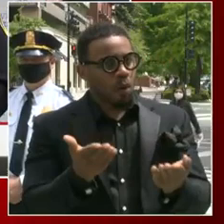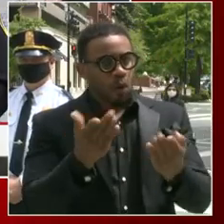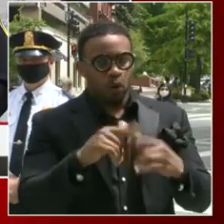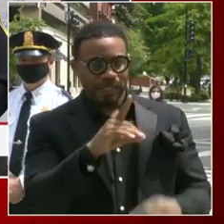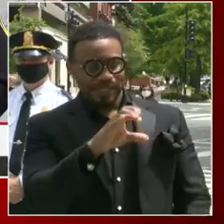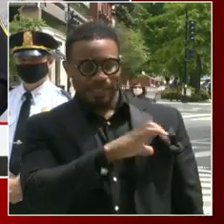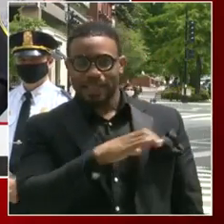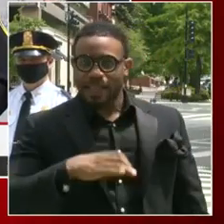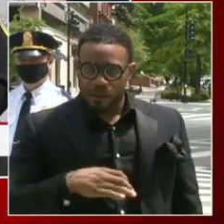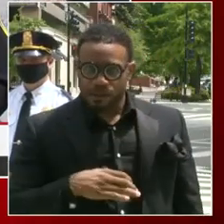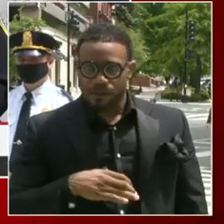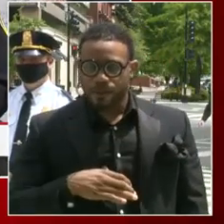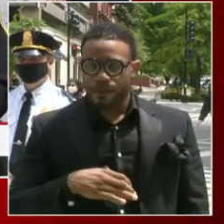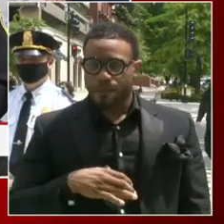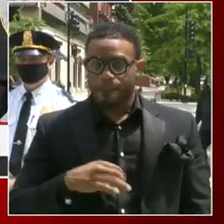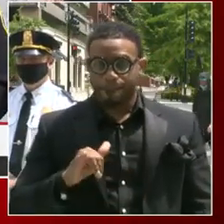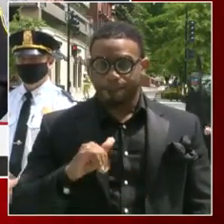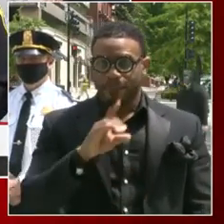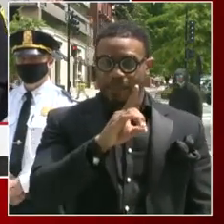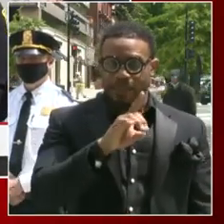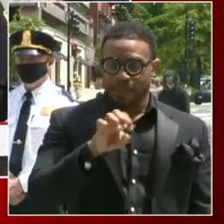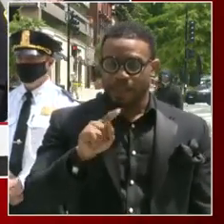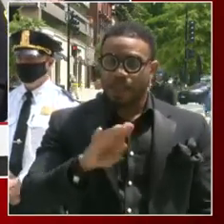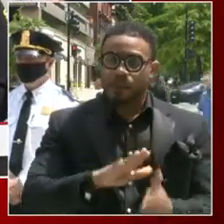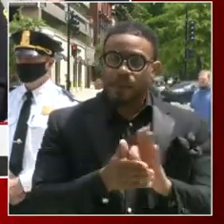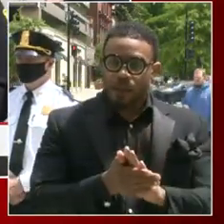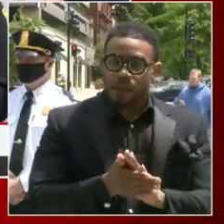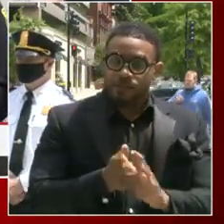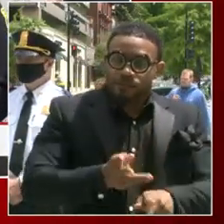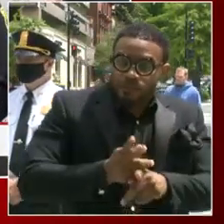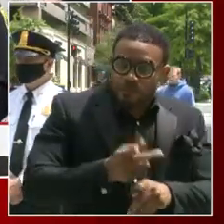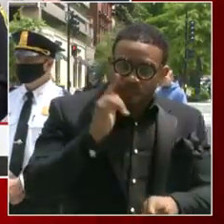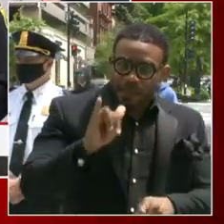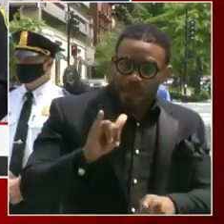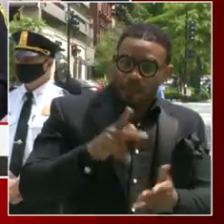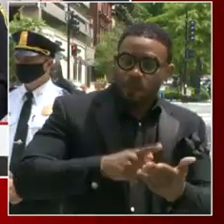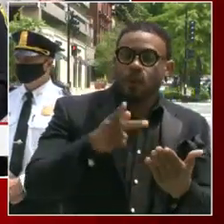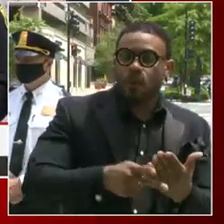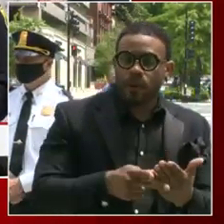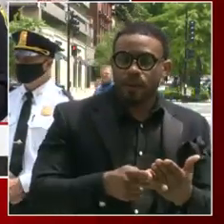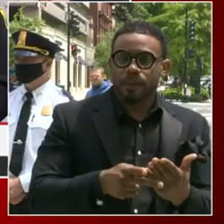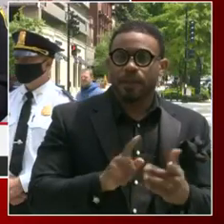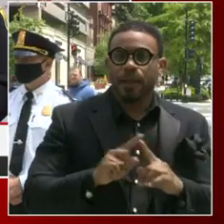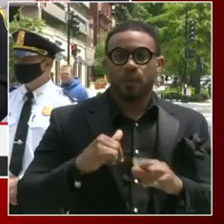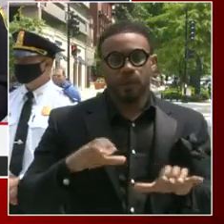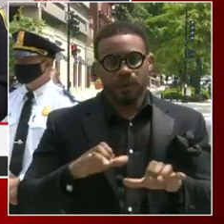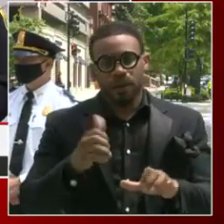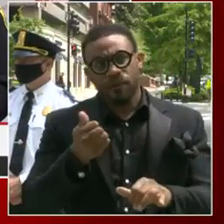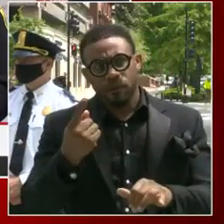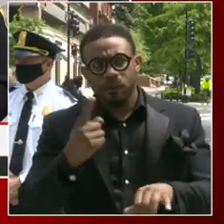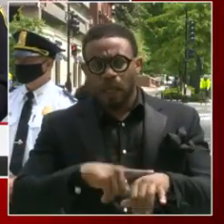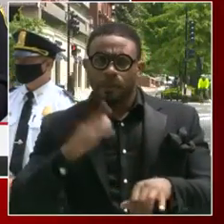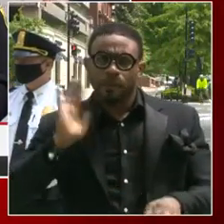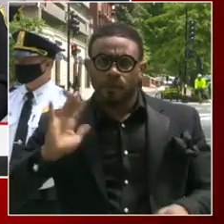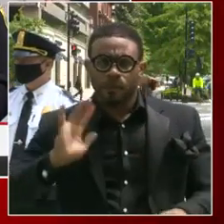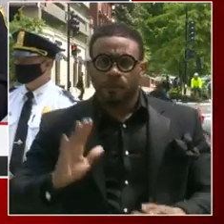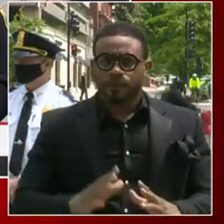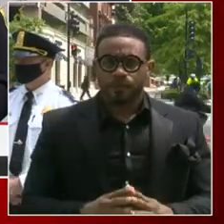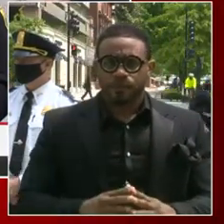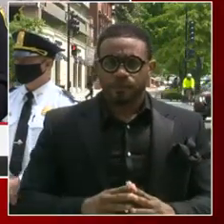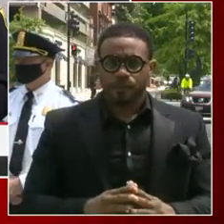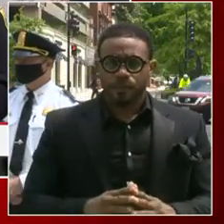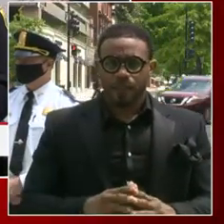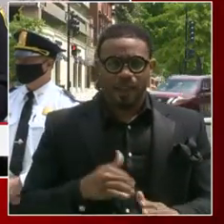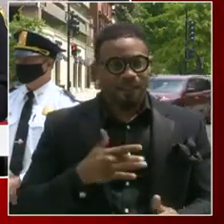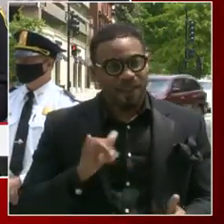the council that DDOT become the custodian of that program, as we've done a couple of times.